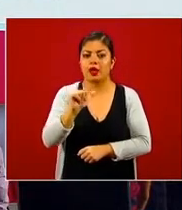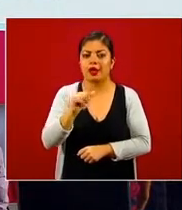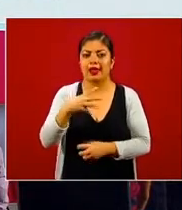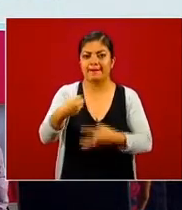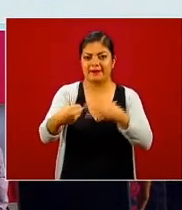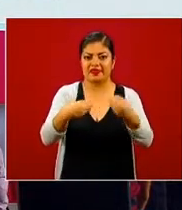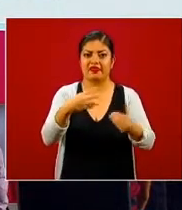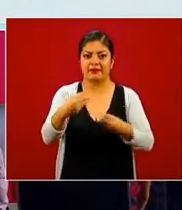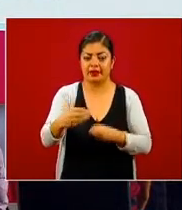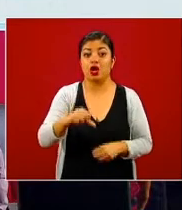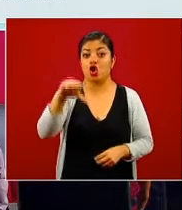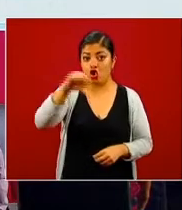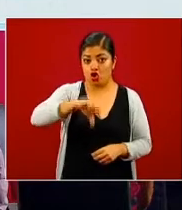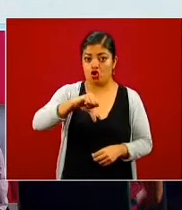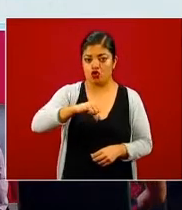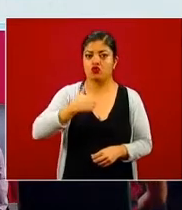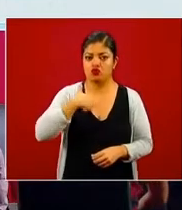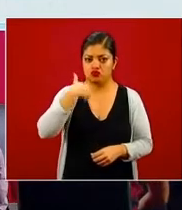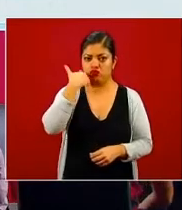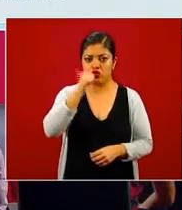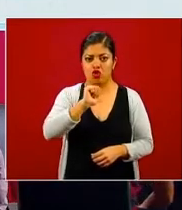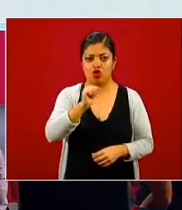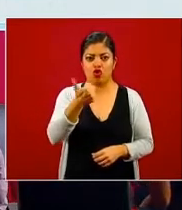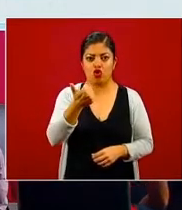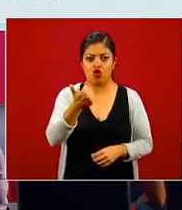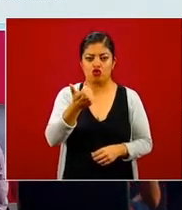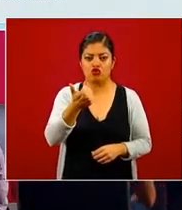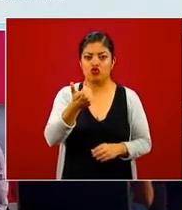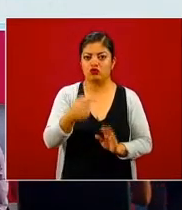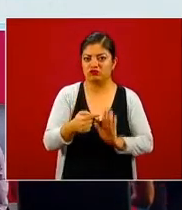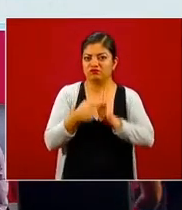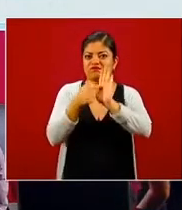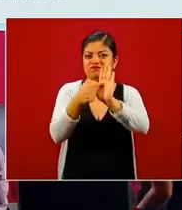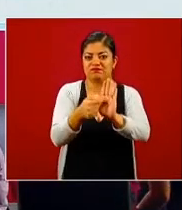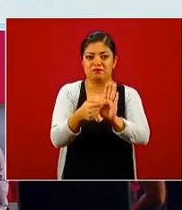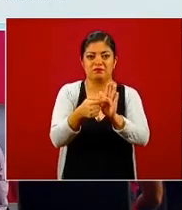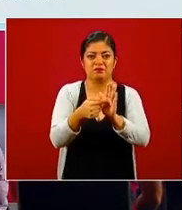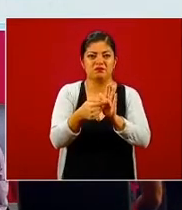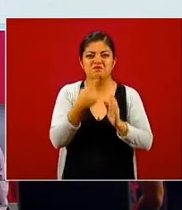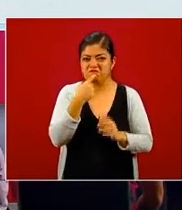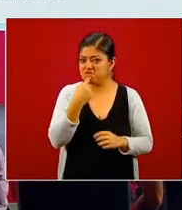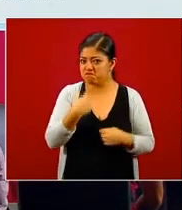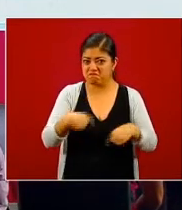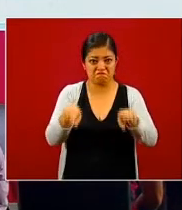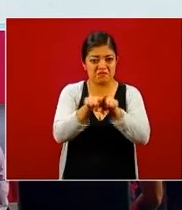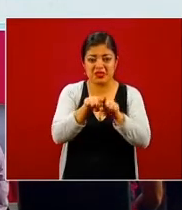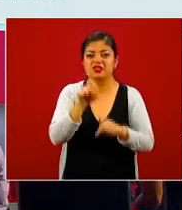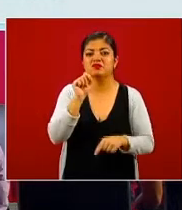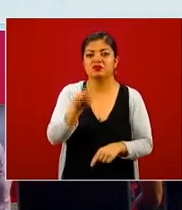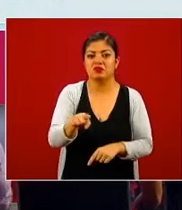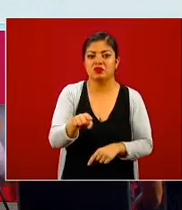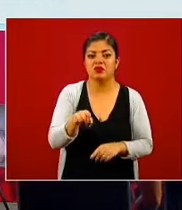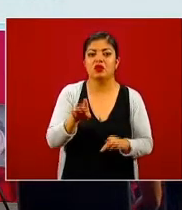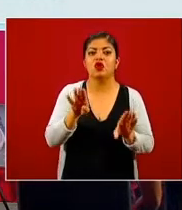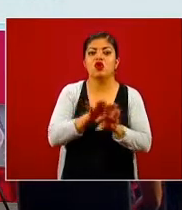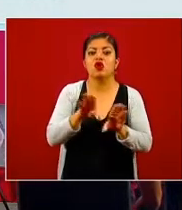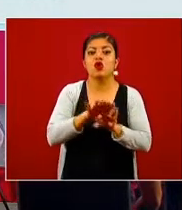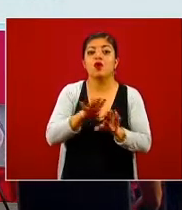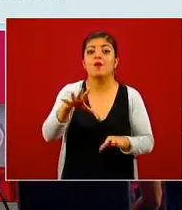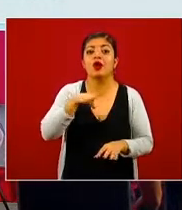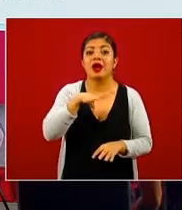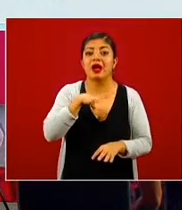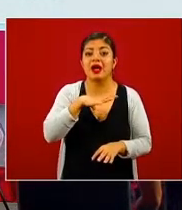the curve, to flatten the epidemiological curve. Today, I'd like to show you a different representation of this